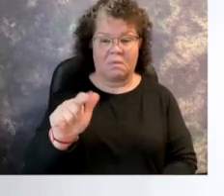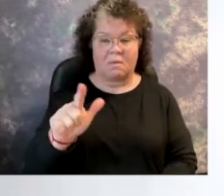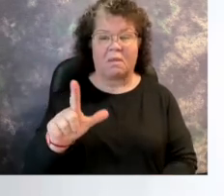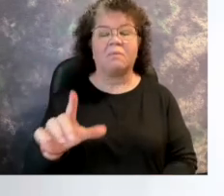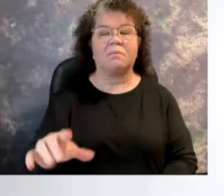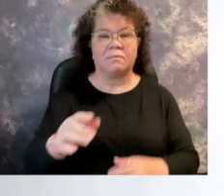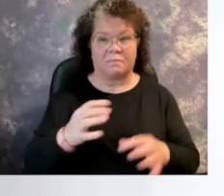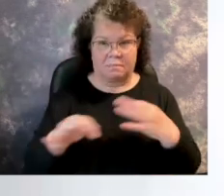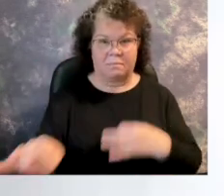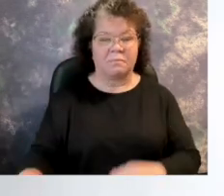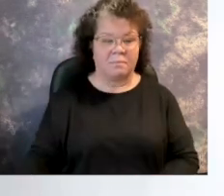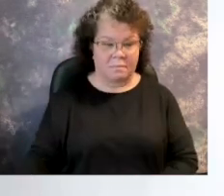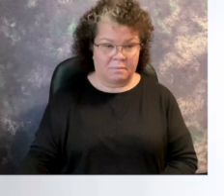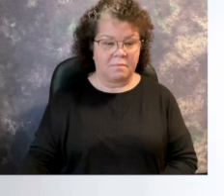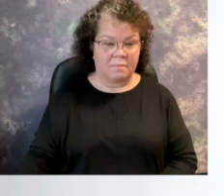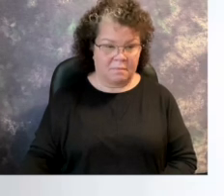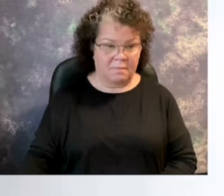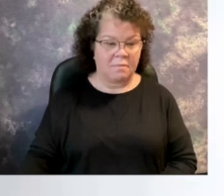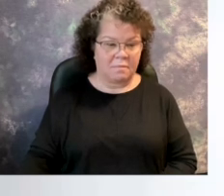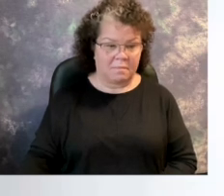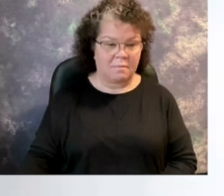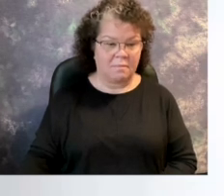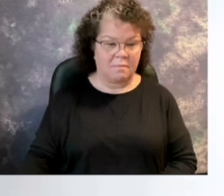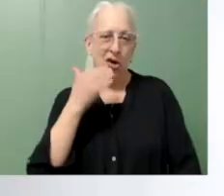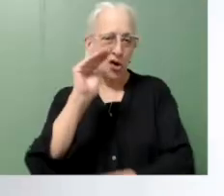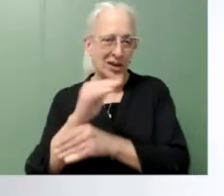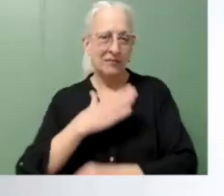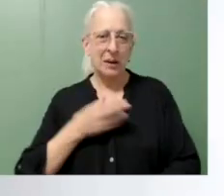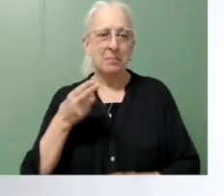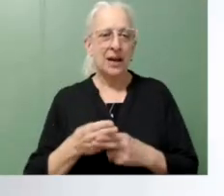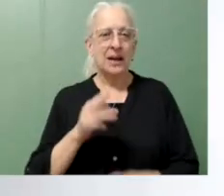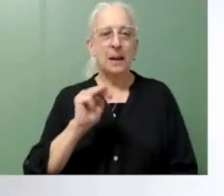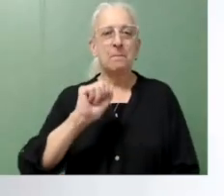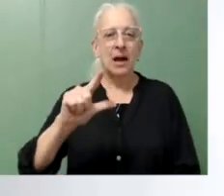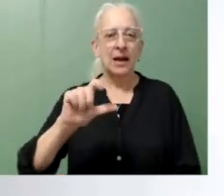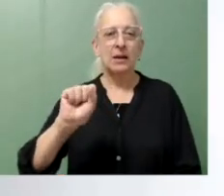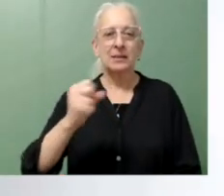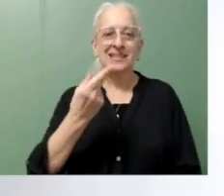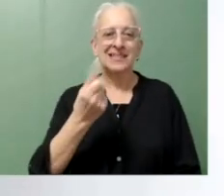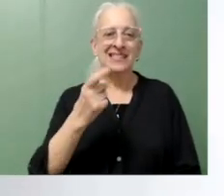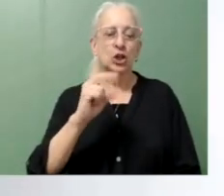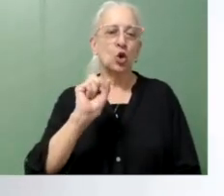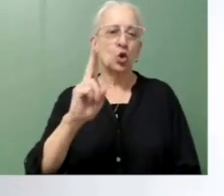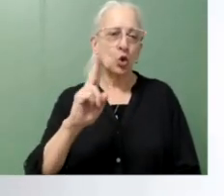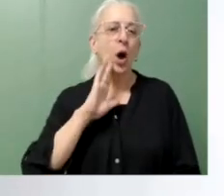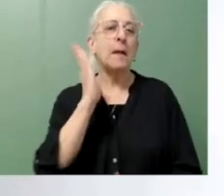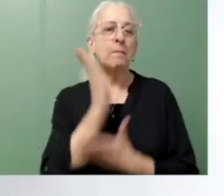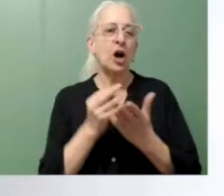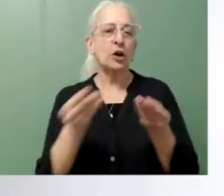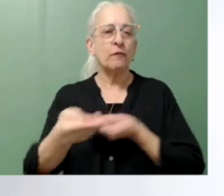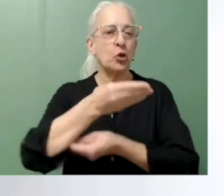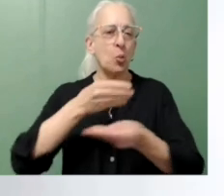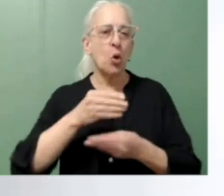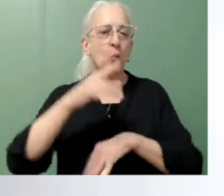Thank you, Jessica. Good evening, everyone. My name is Michael Sidhu, and I am a part of the Mobile Source Control Division,